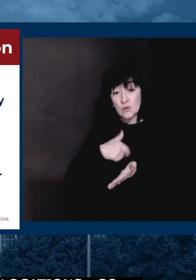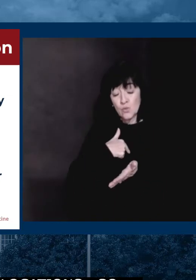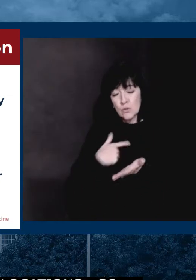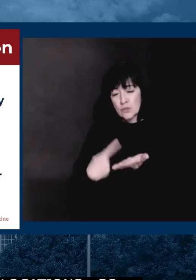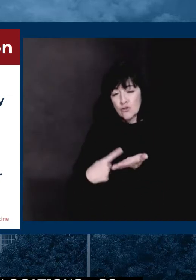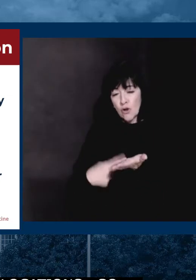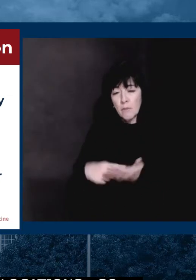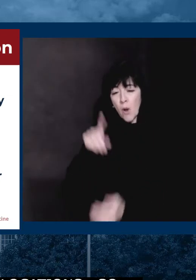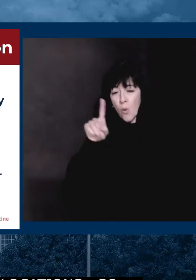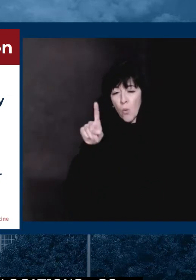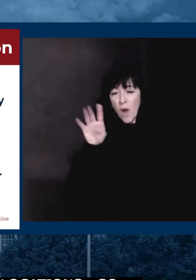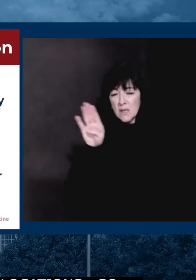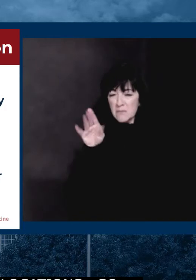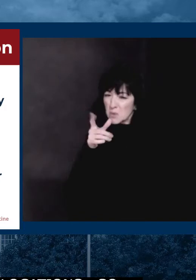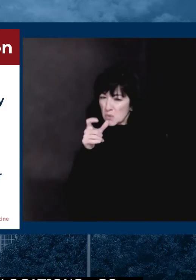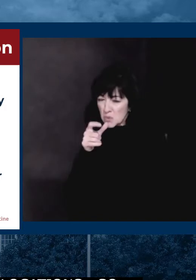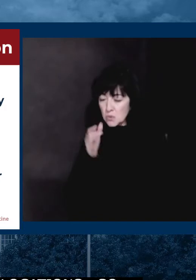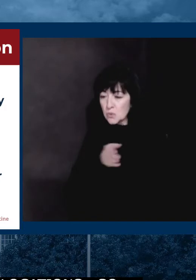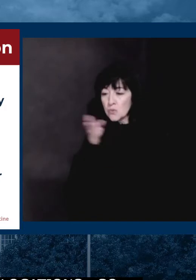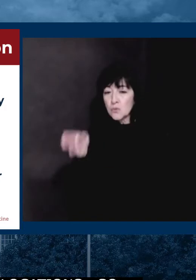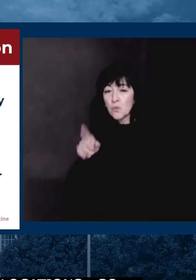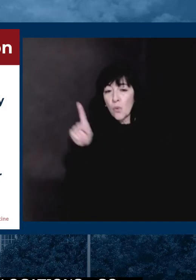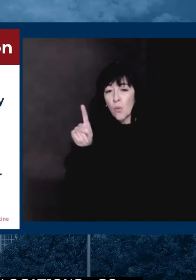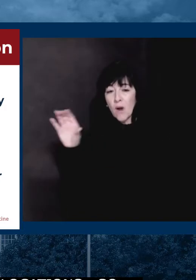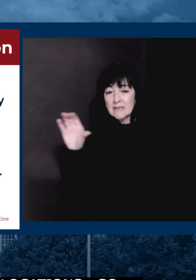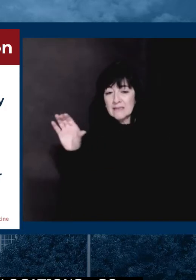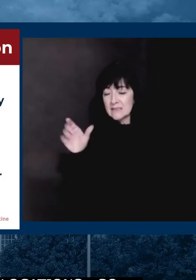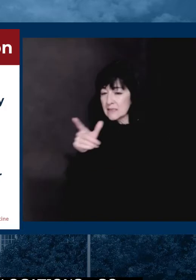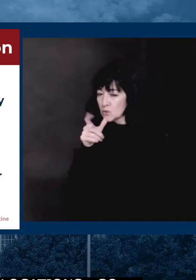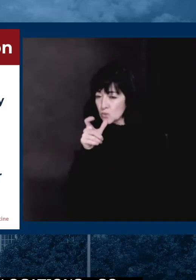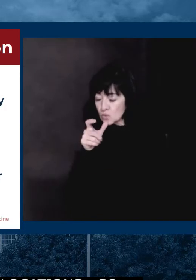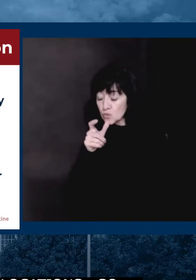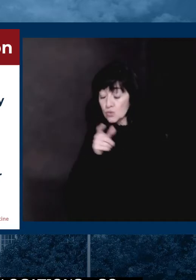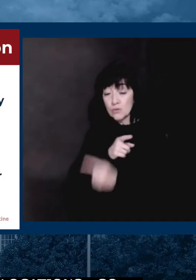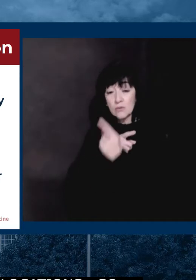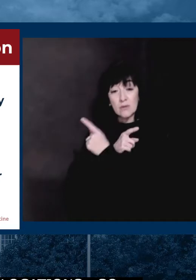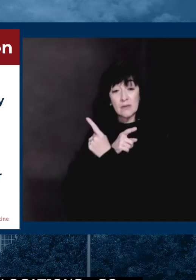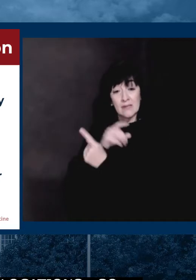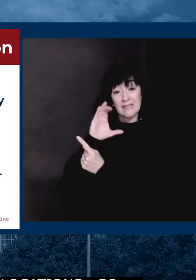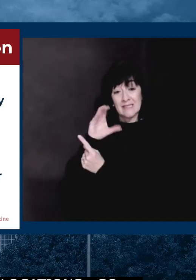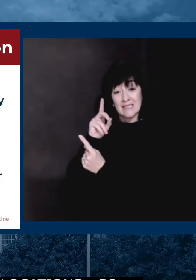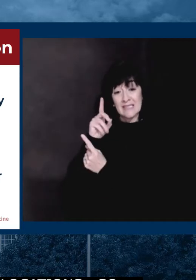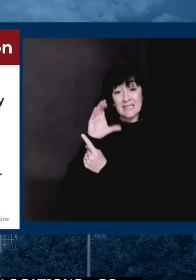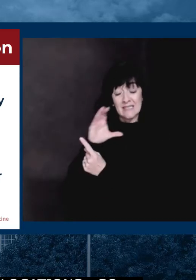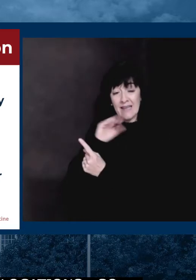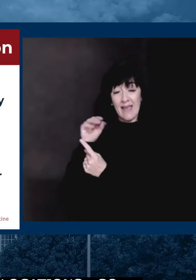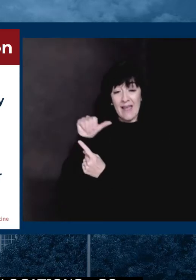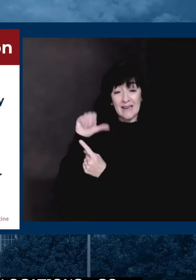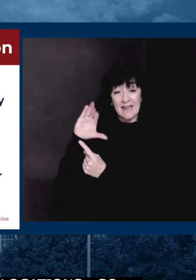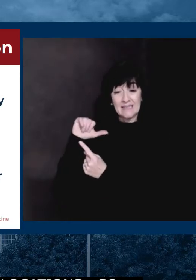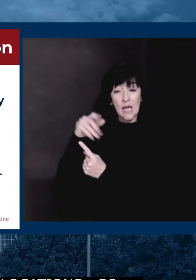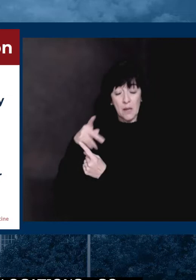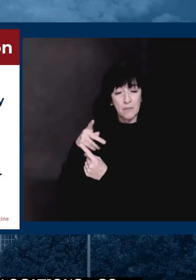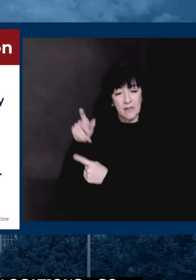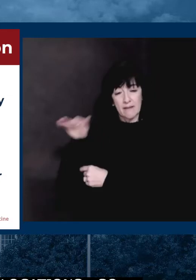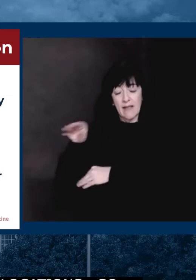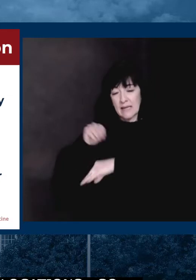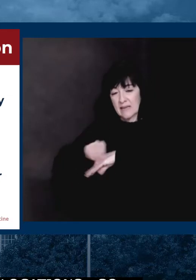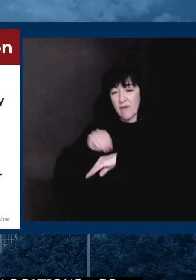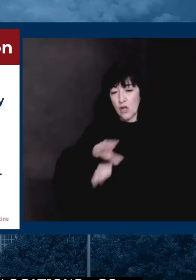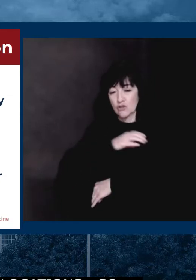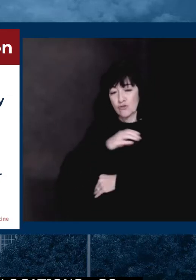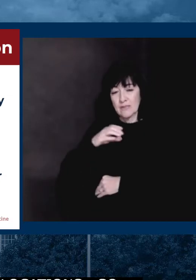1C and the CDC's ACIP, the Advisory Council on Immunization Practices, came up with